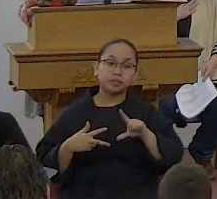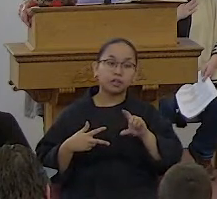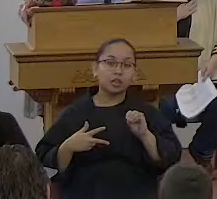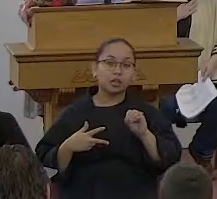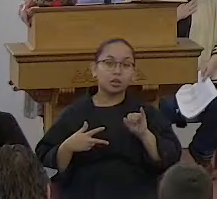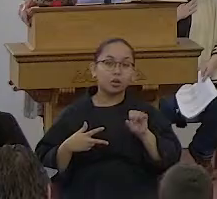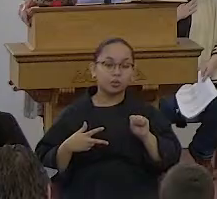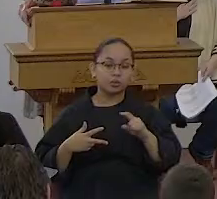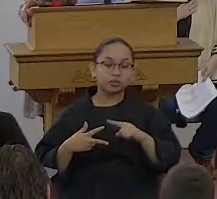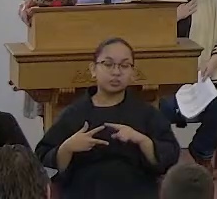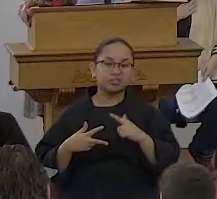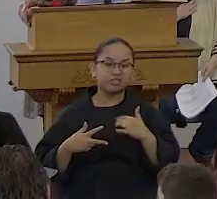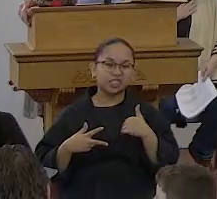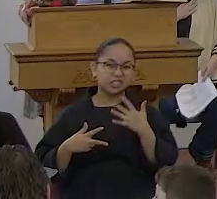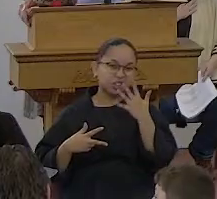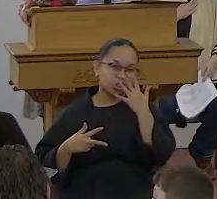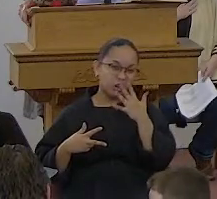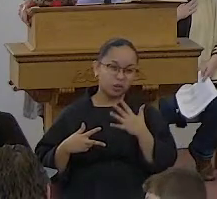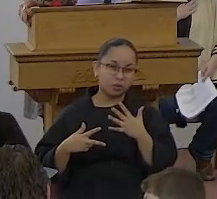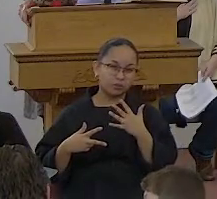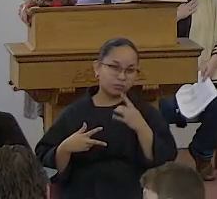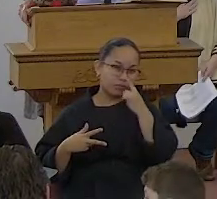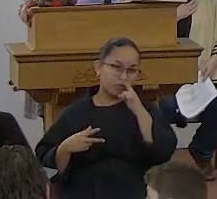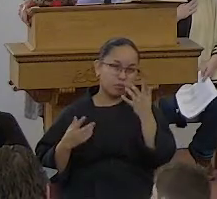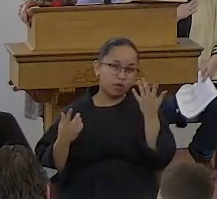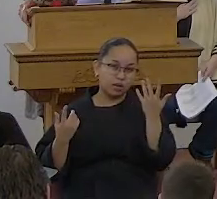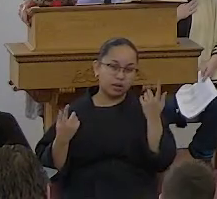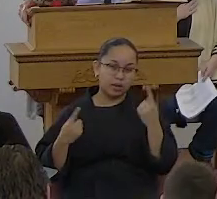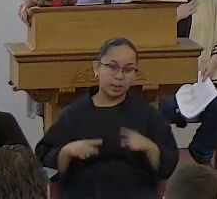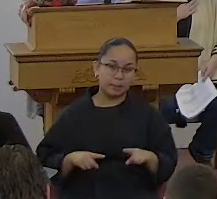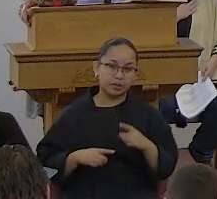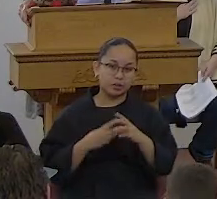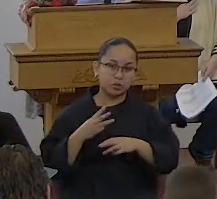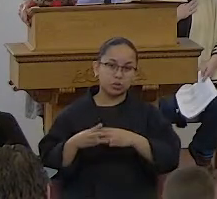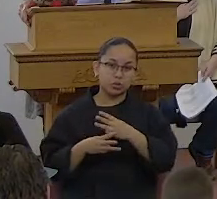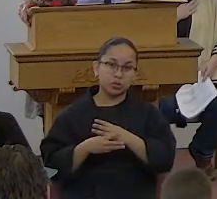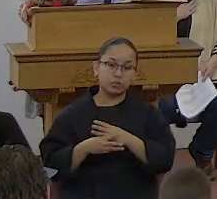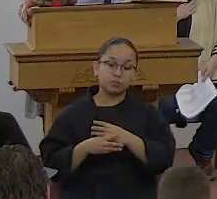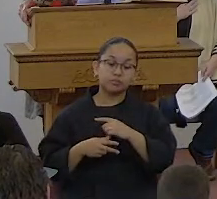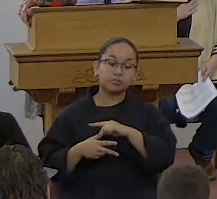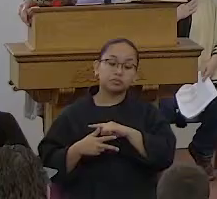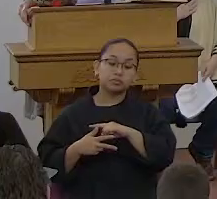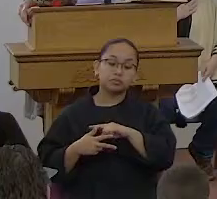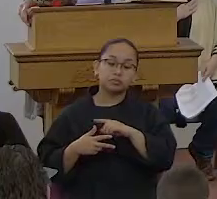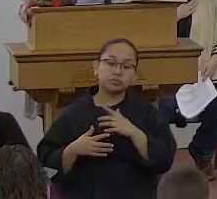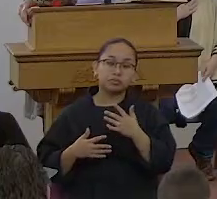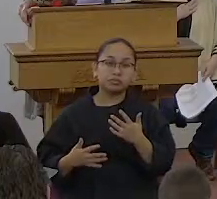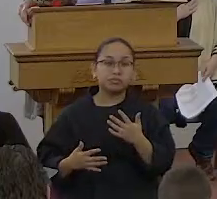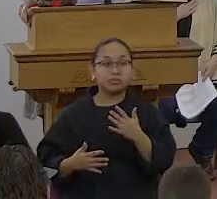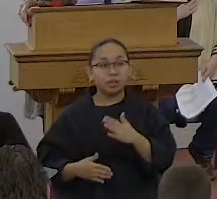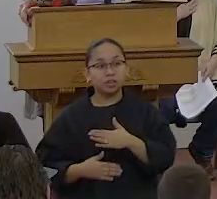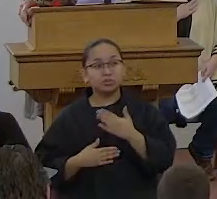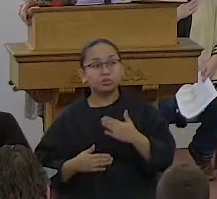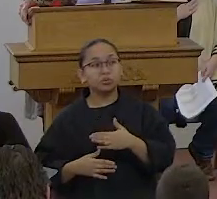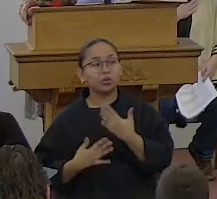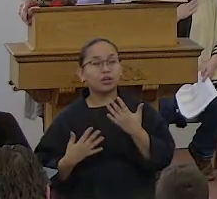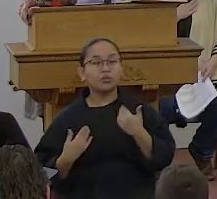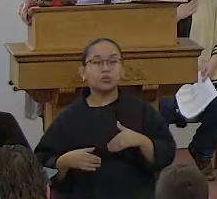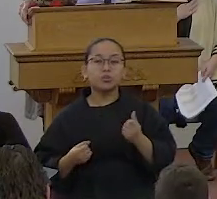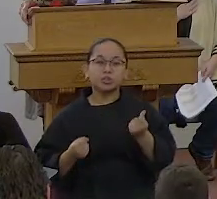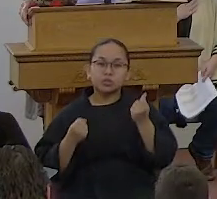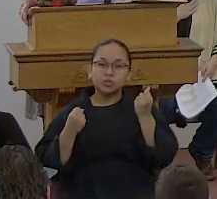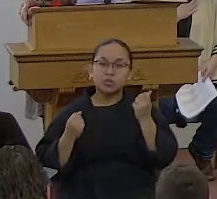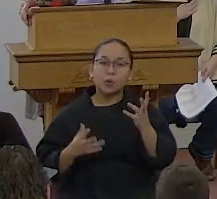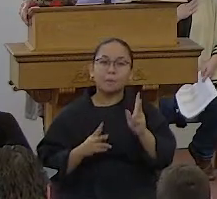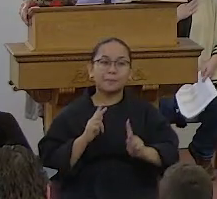has sorrow for what's happening in the world, and joy that so many people are out there paying